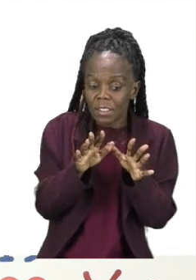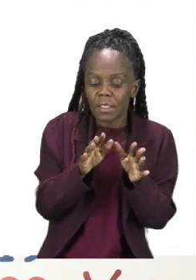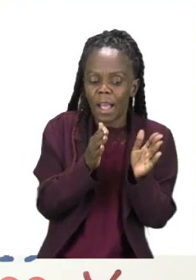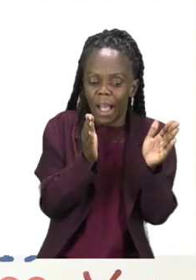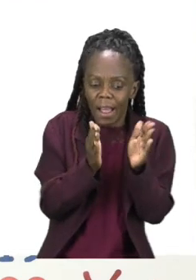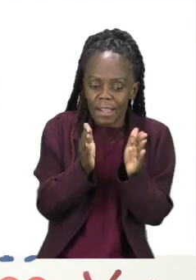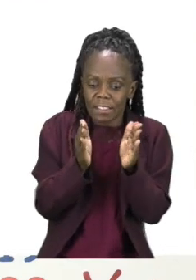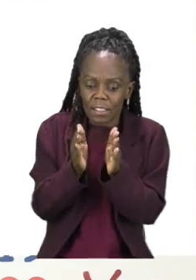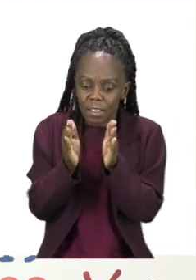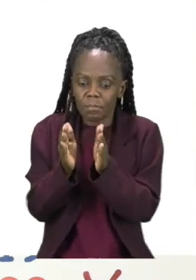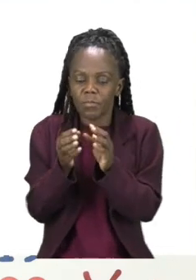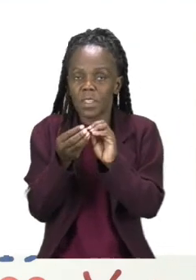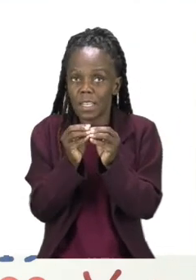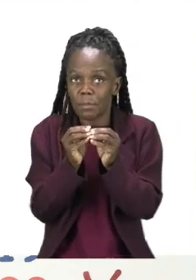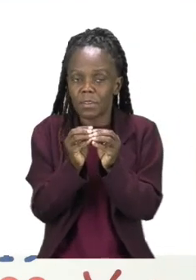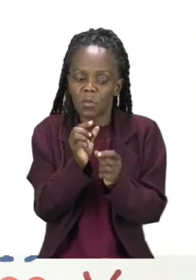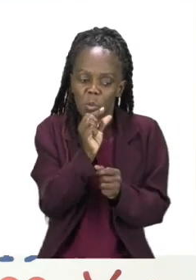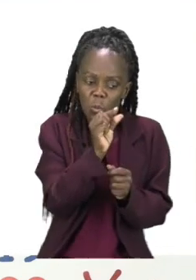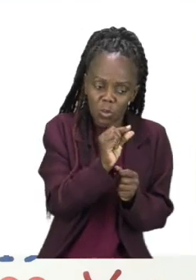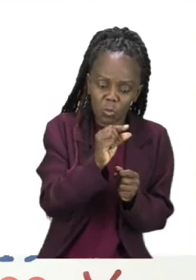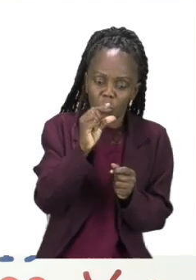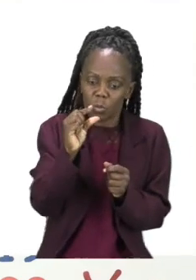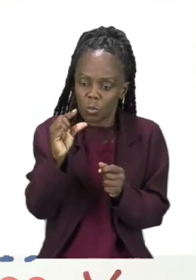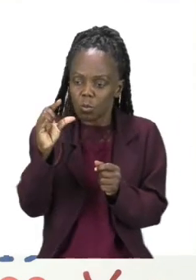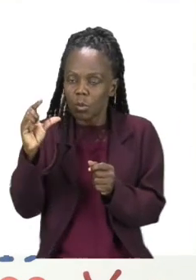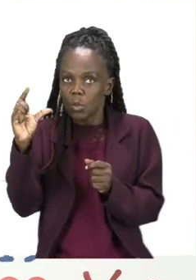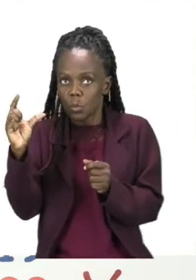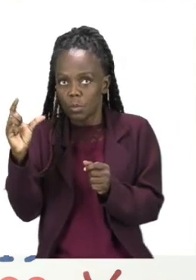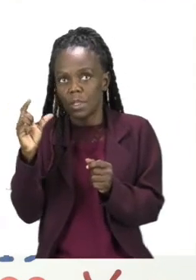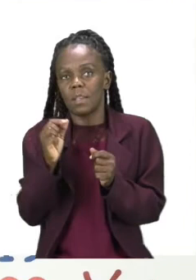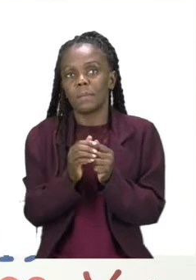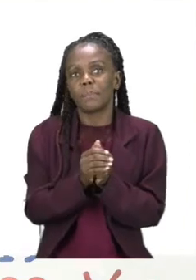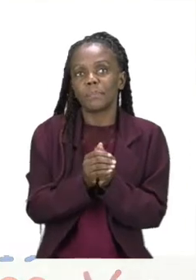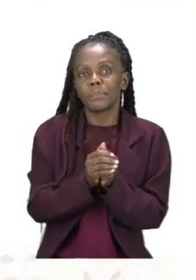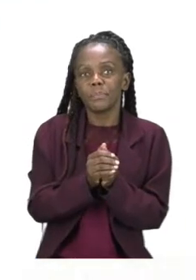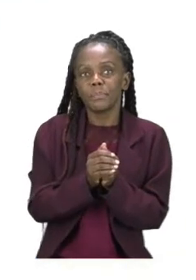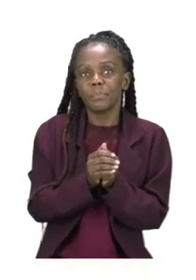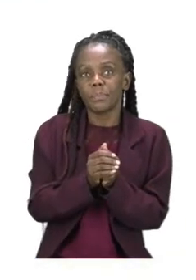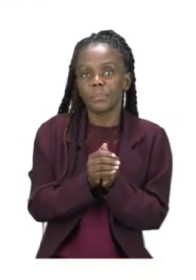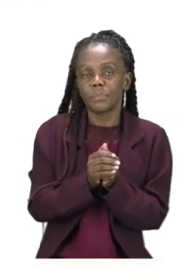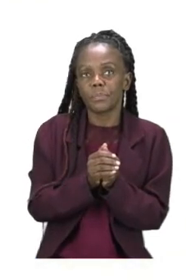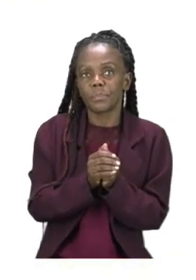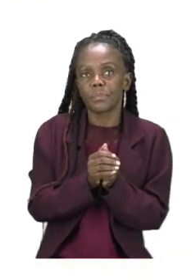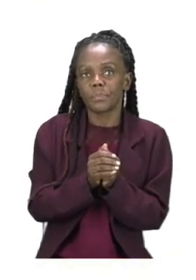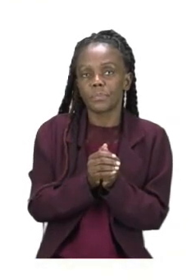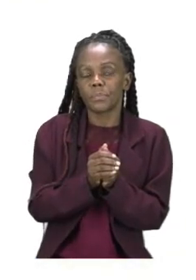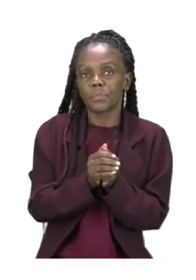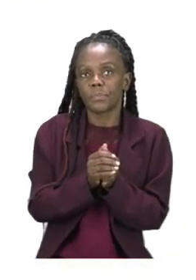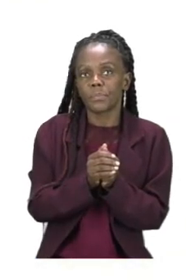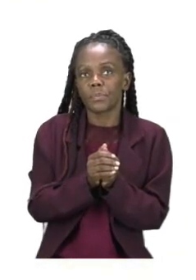big. Let's take a look at the next part of our exercise. Now the next part of our